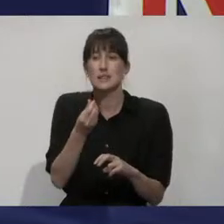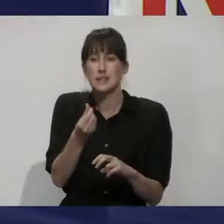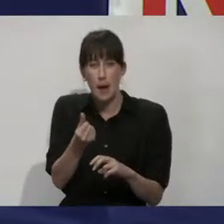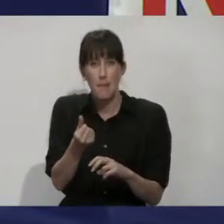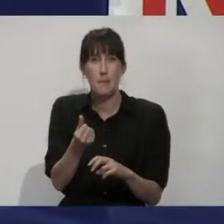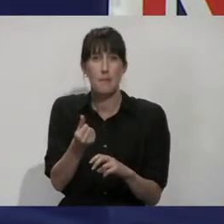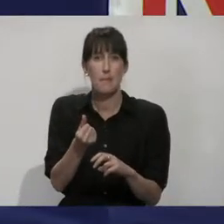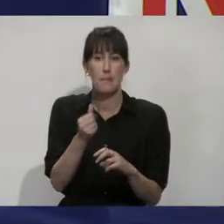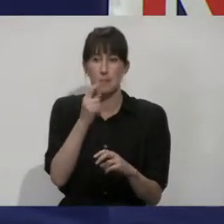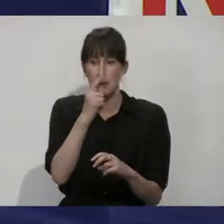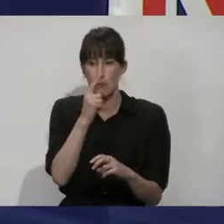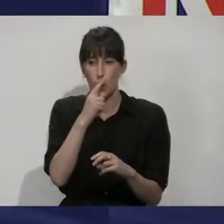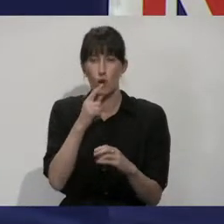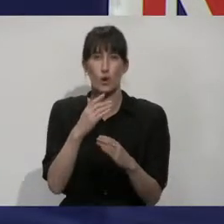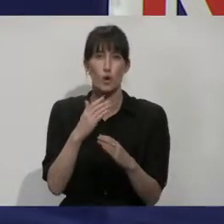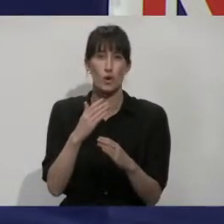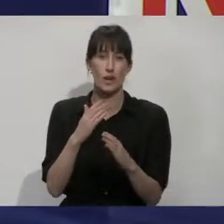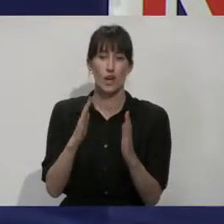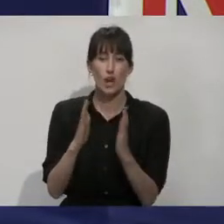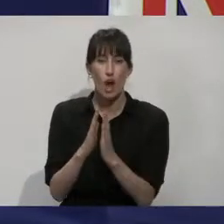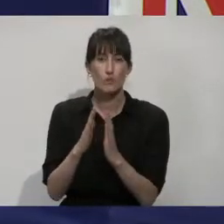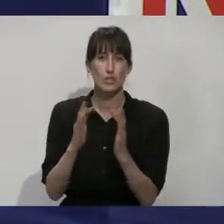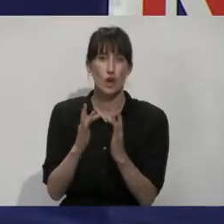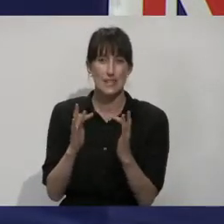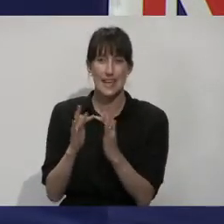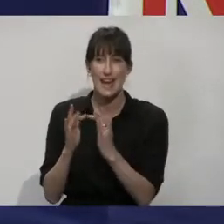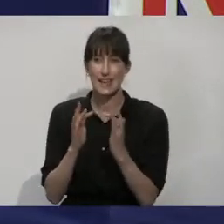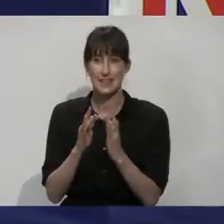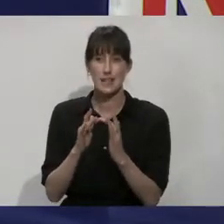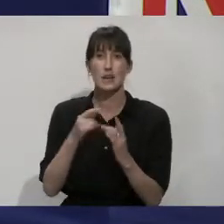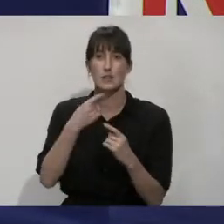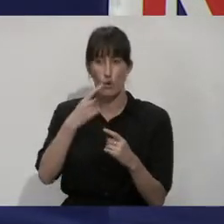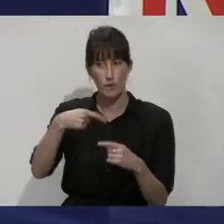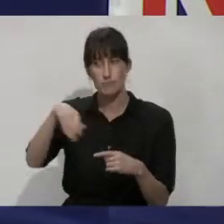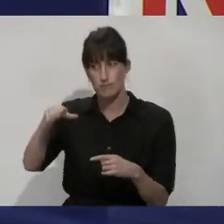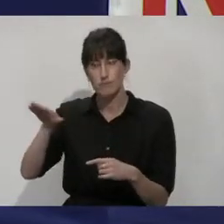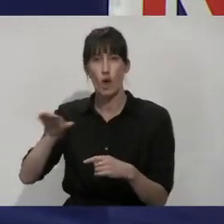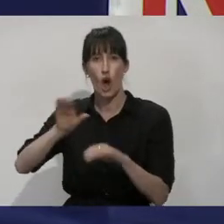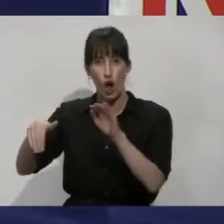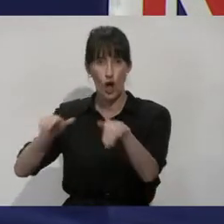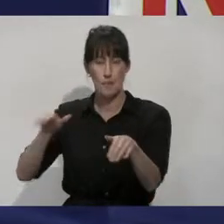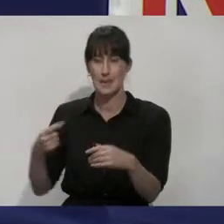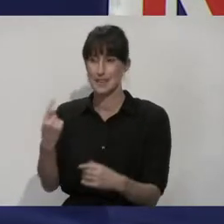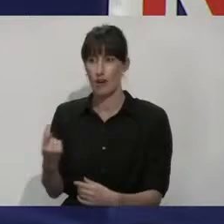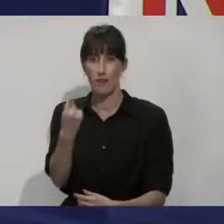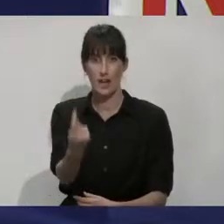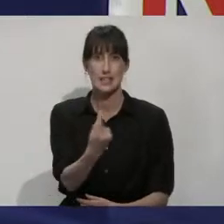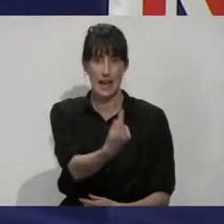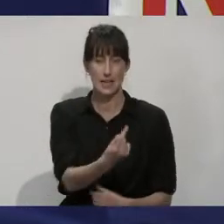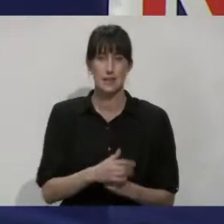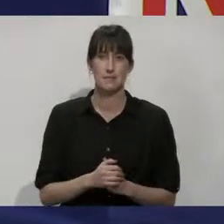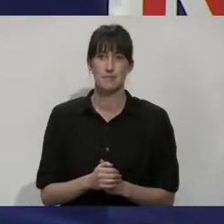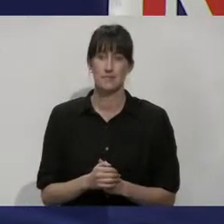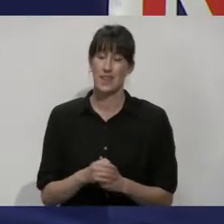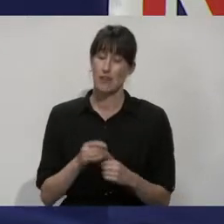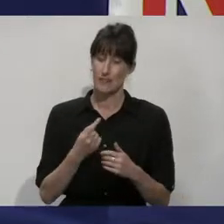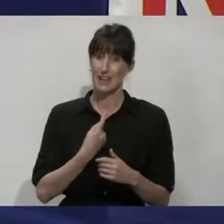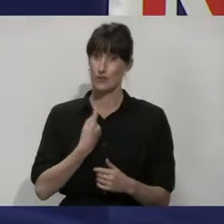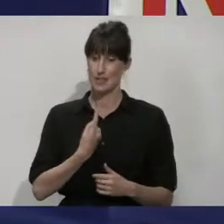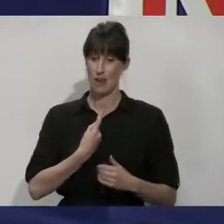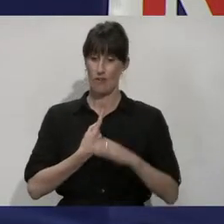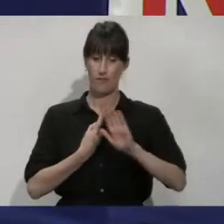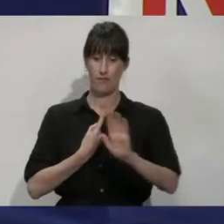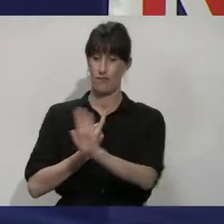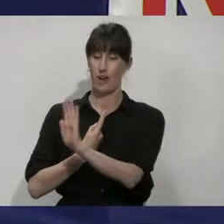household and workplace close contacts, self-isolating and being tested. The self-isolation being the most important thing straight